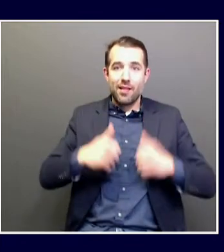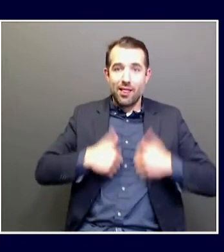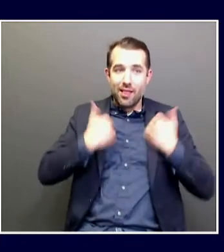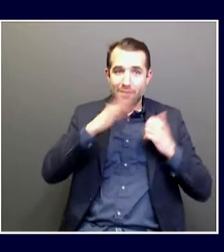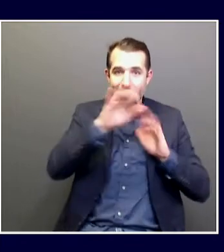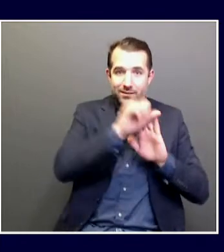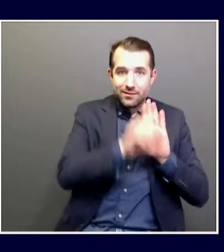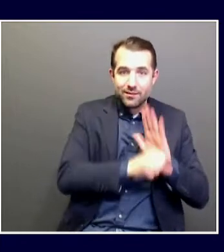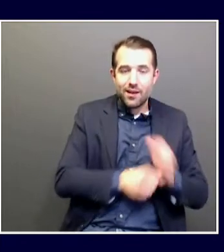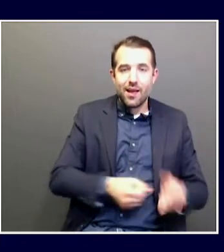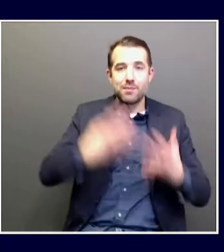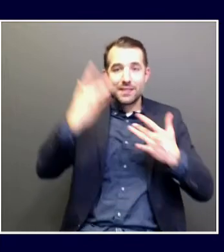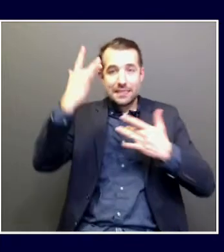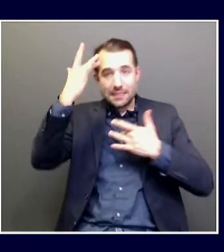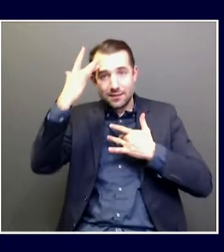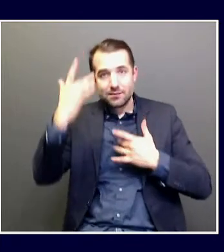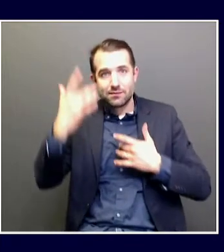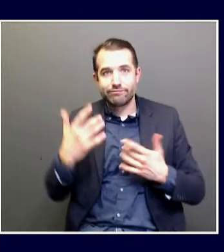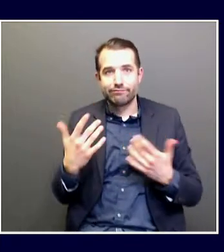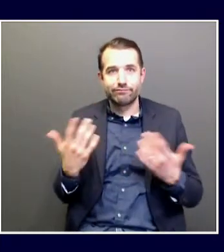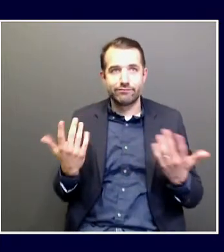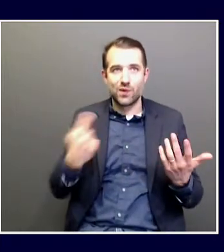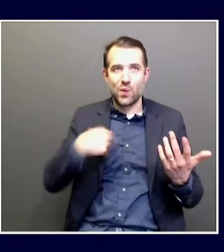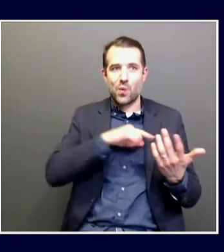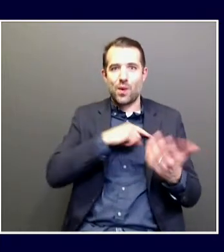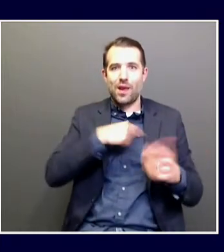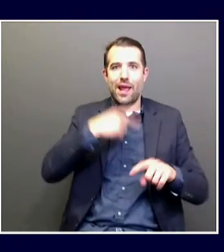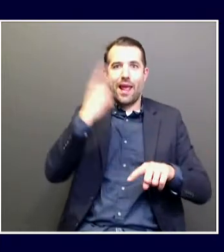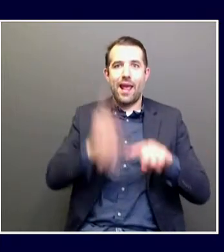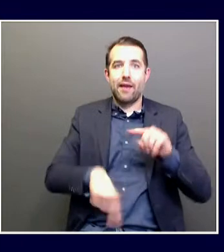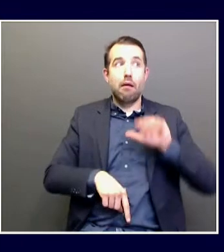gets what is allocated to us by this formula. I